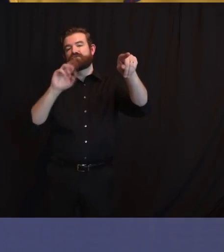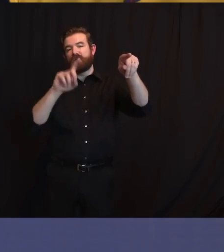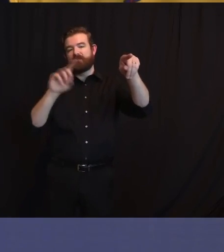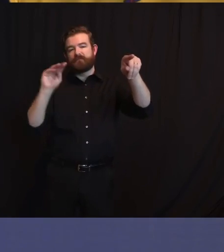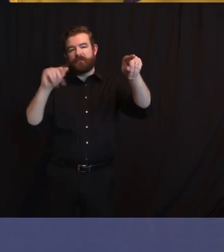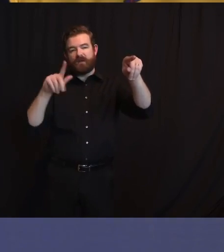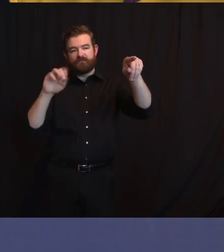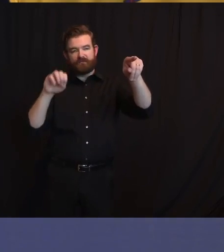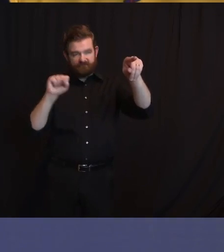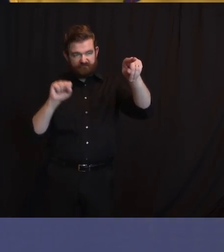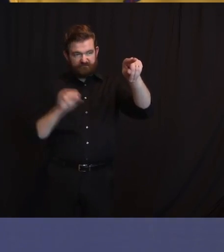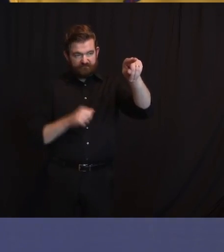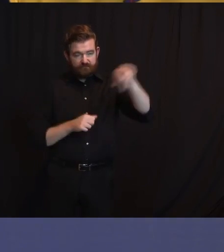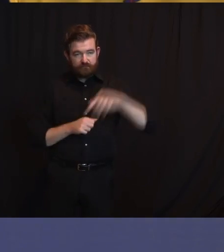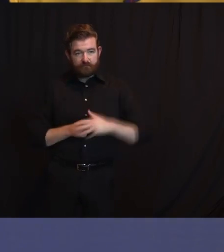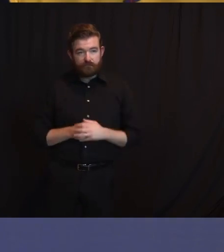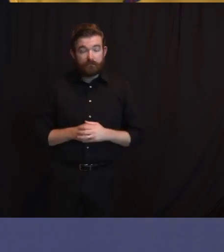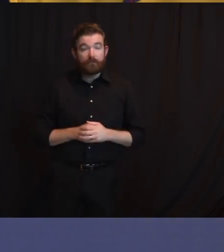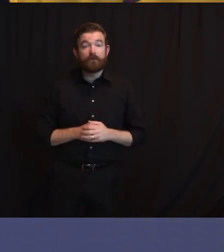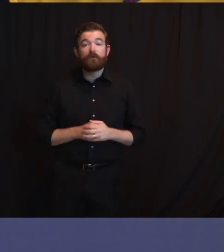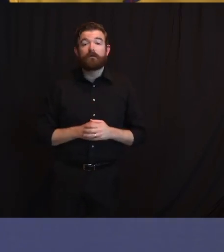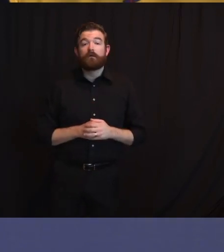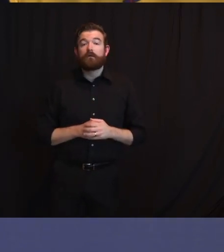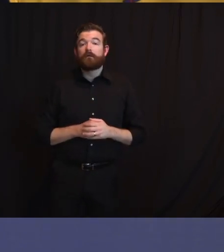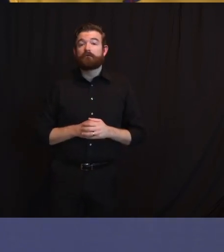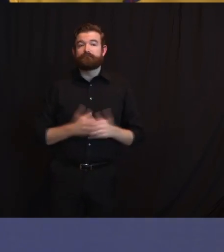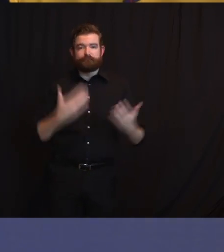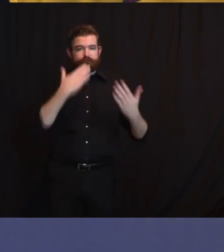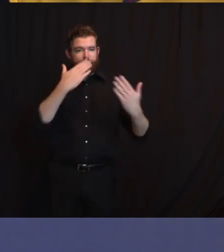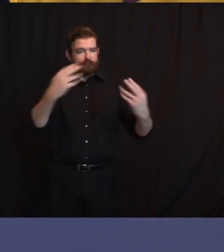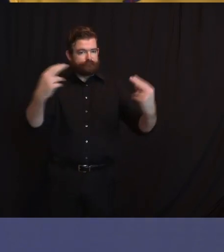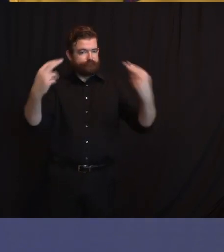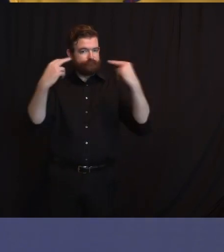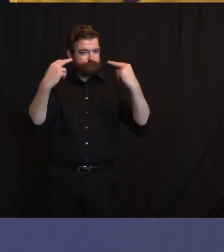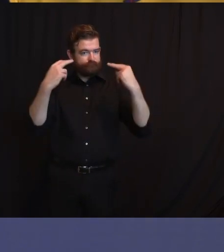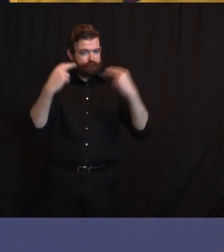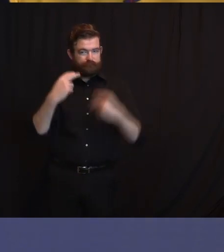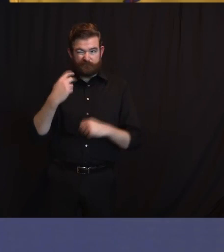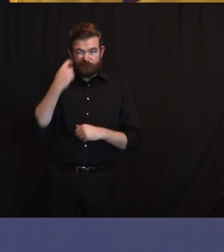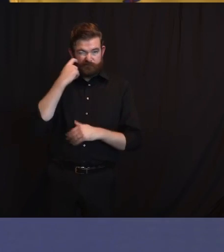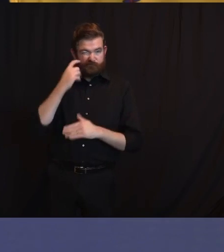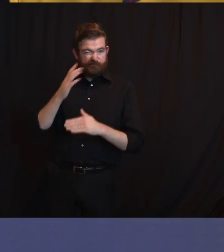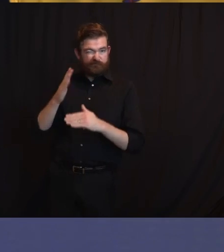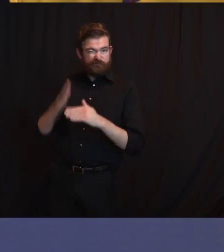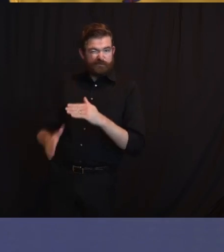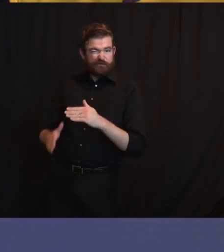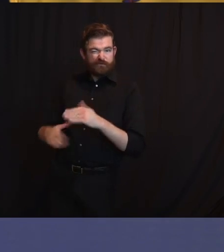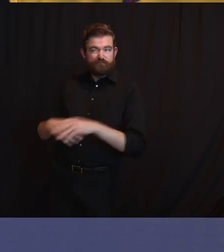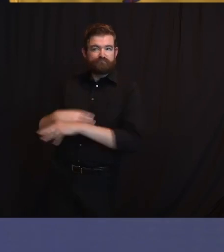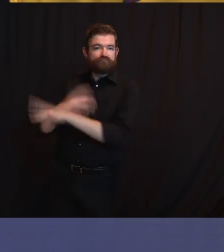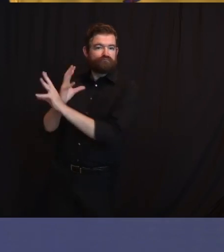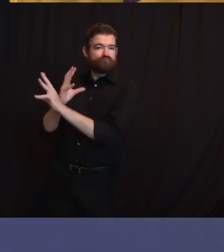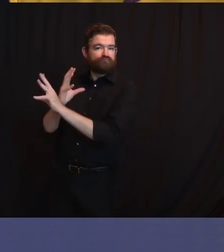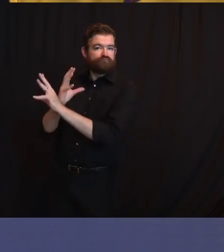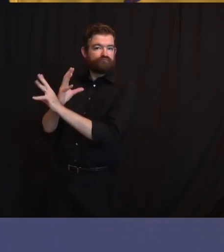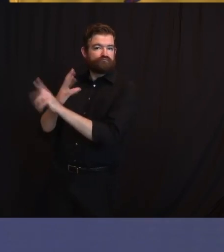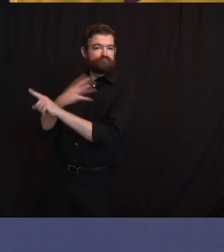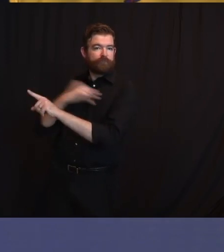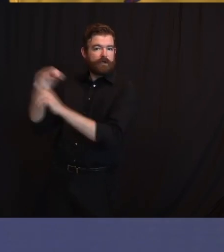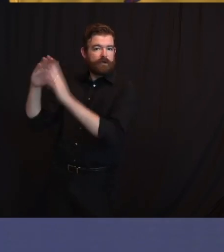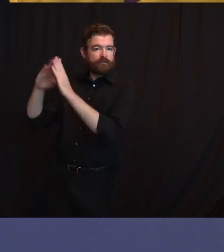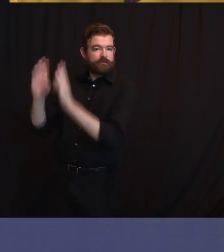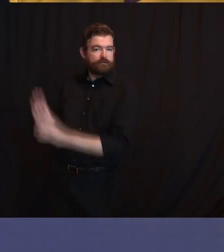sticking with us today. We just finished a short while ago a White House VTC, so that's why we're a little bit later than usual. I thought it was